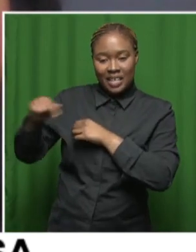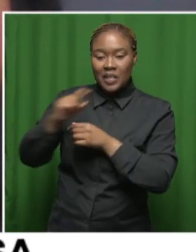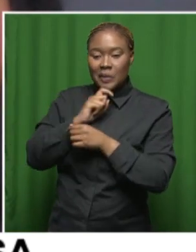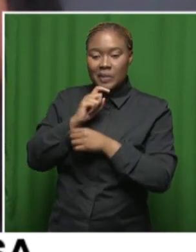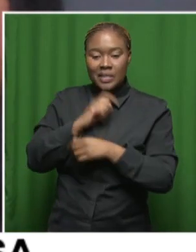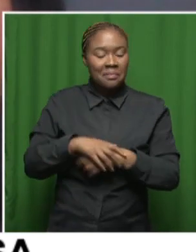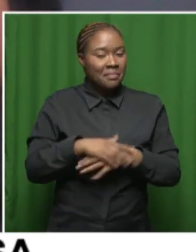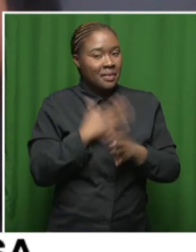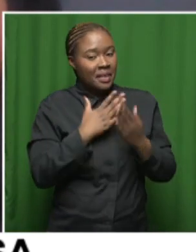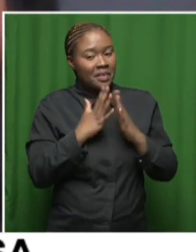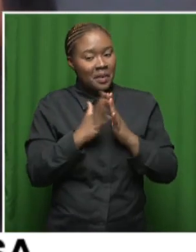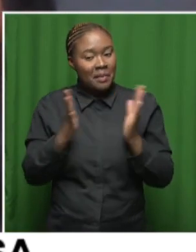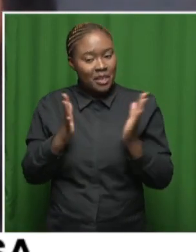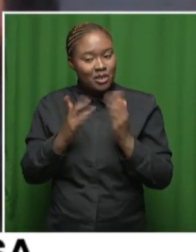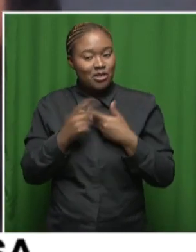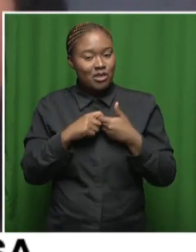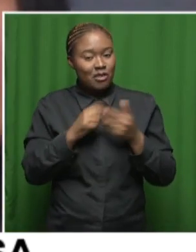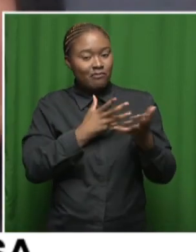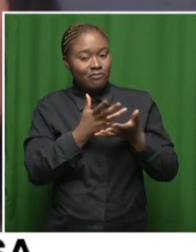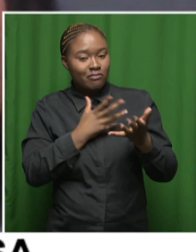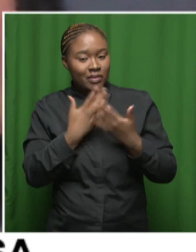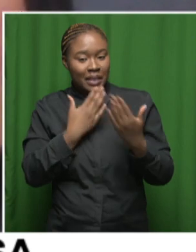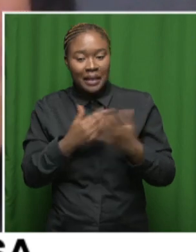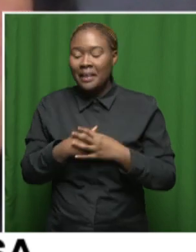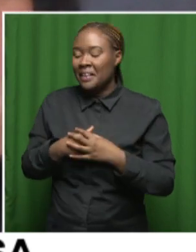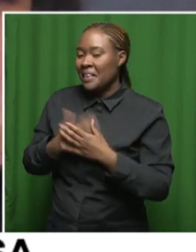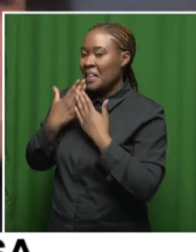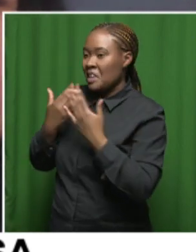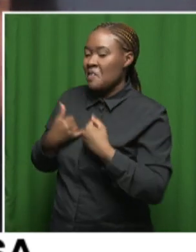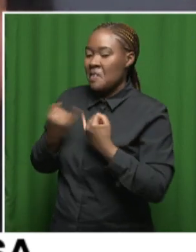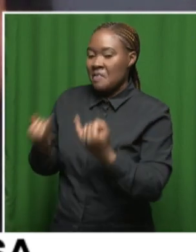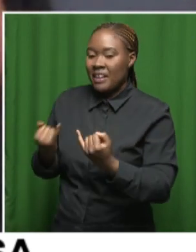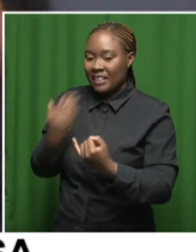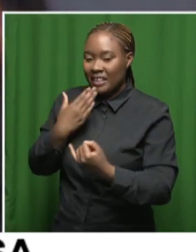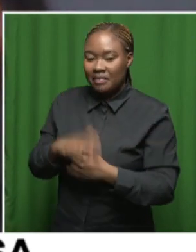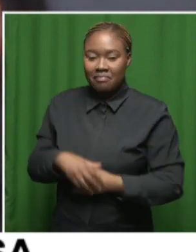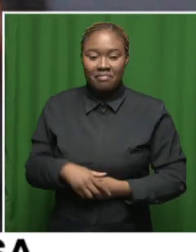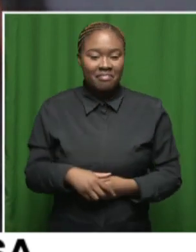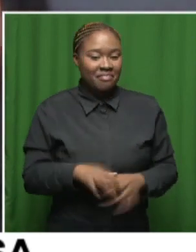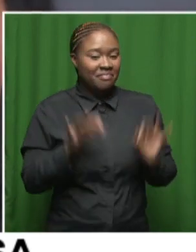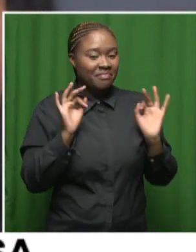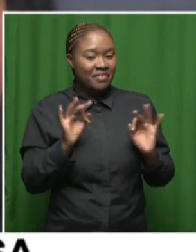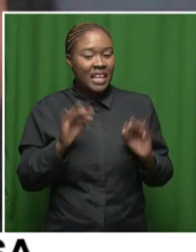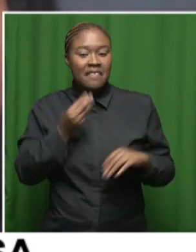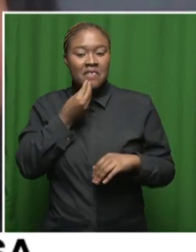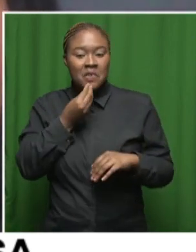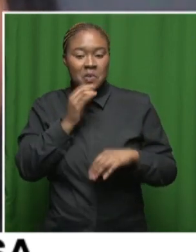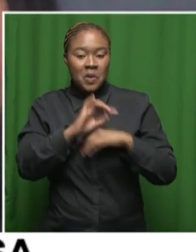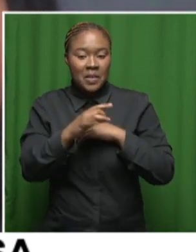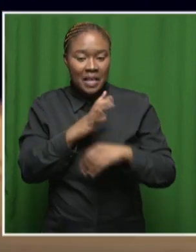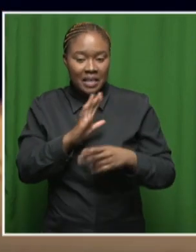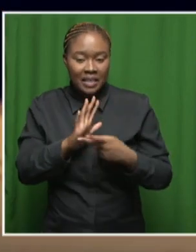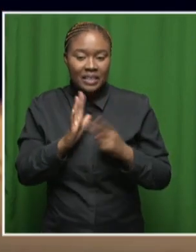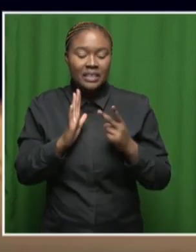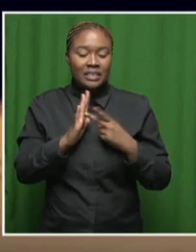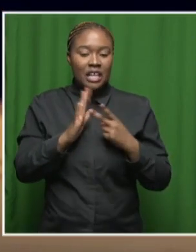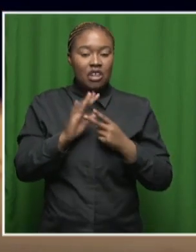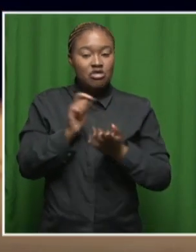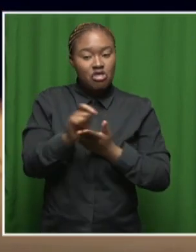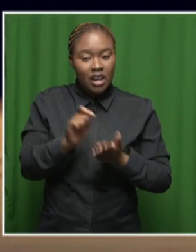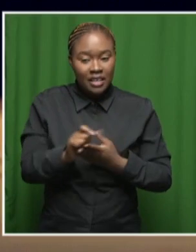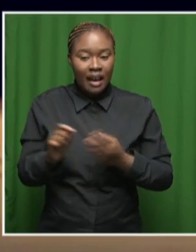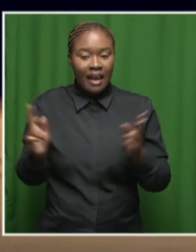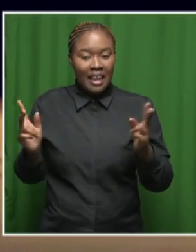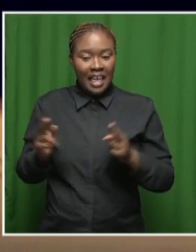chatting to you. Thank you so much for joining us. Thank you so much for having me. Great stuff. Well, that was food consultant, writer and editor Louisa Holst, and